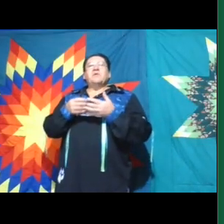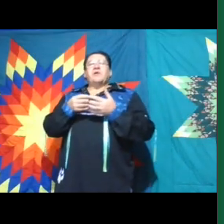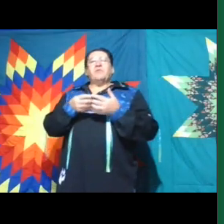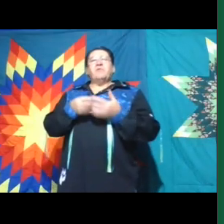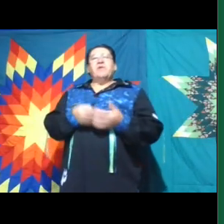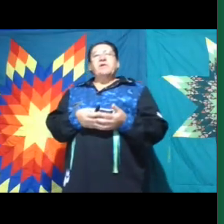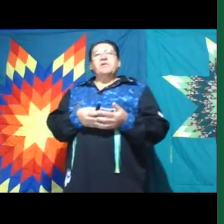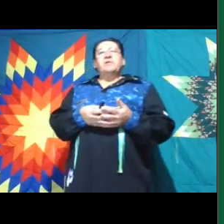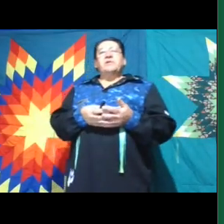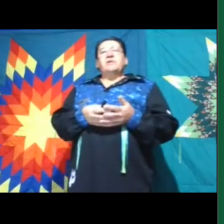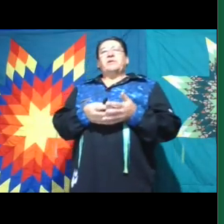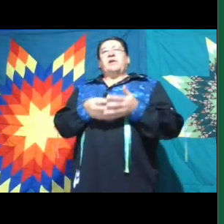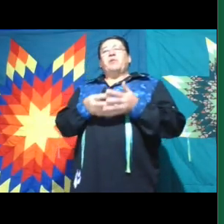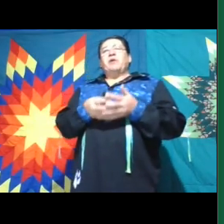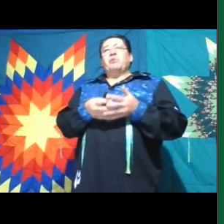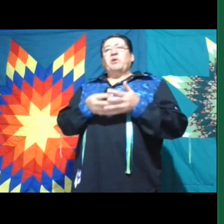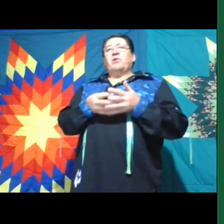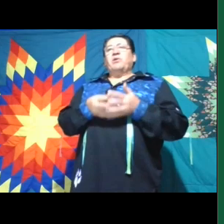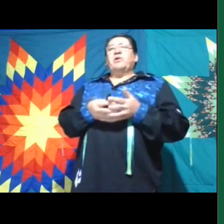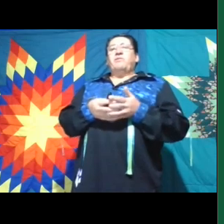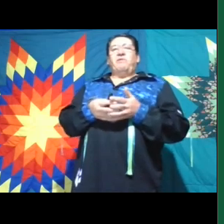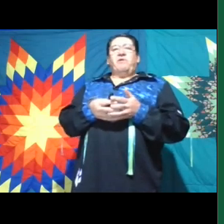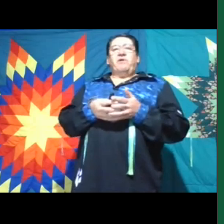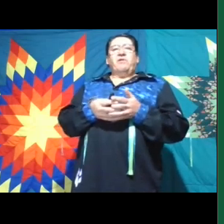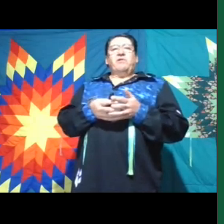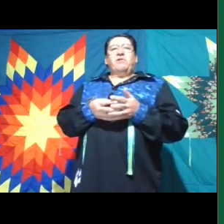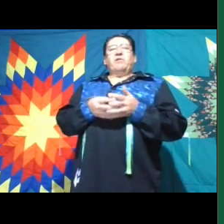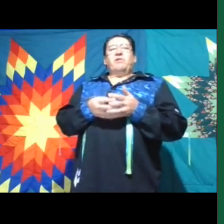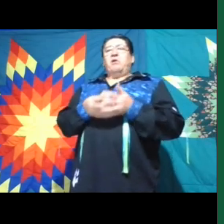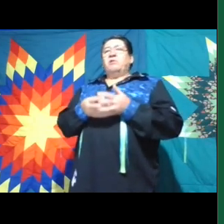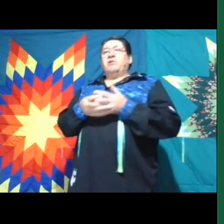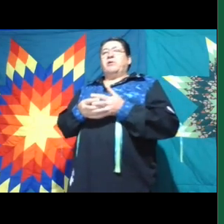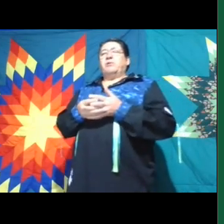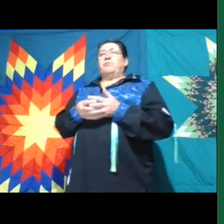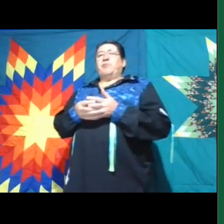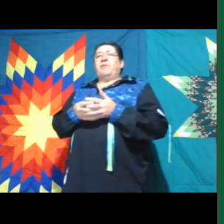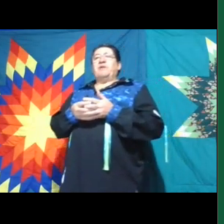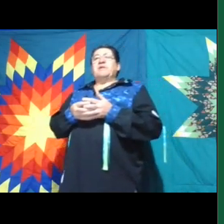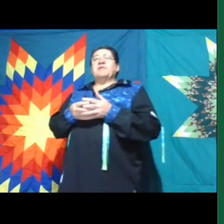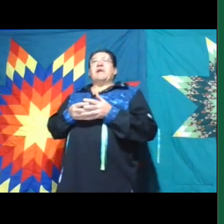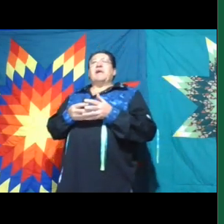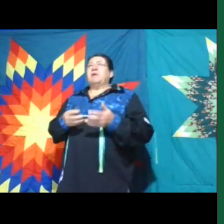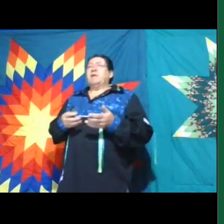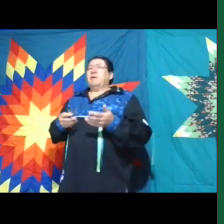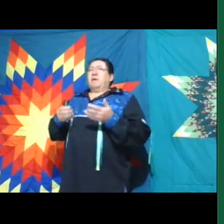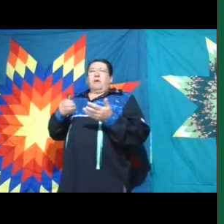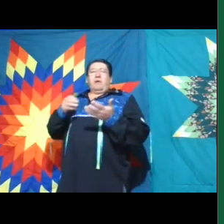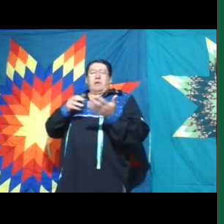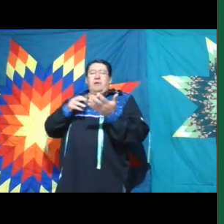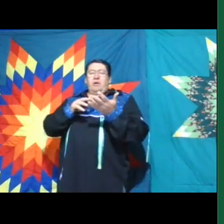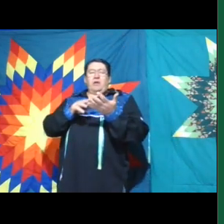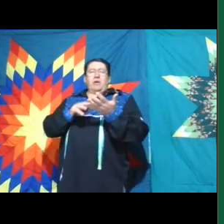Those are the careers that people are looking for long term. If it's a